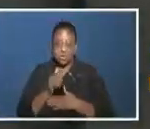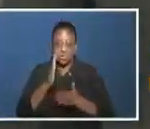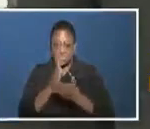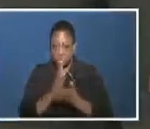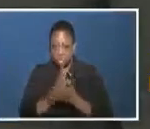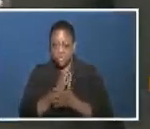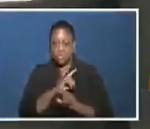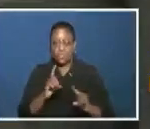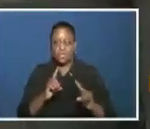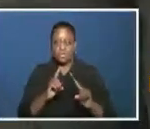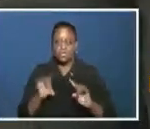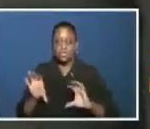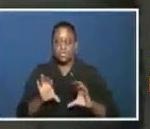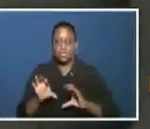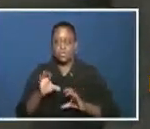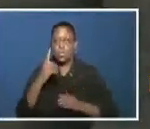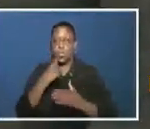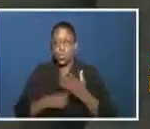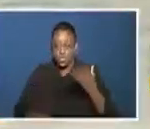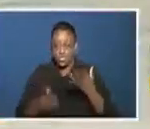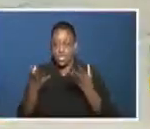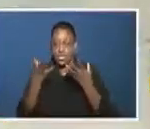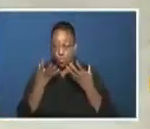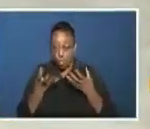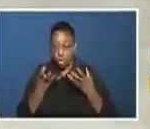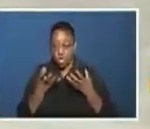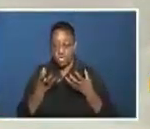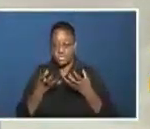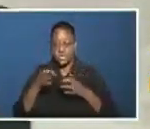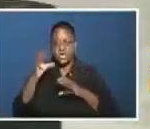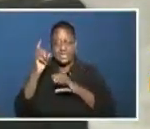under the law to ensure no adverse impact